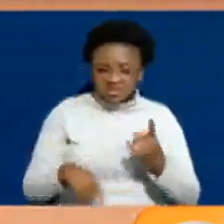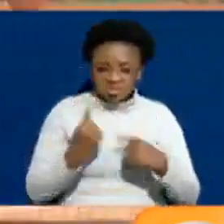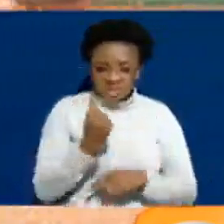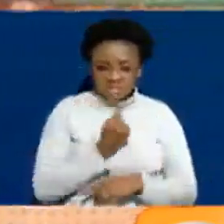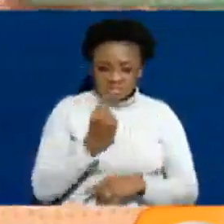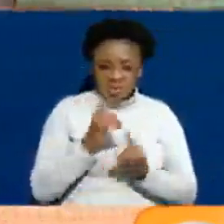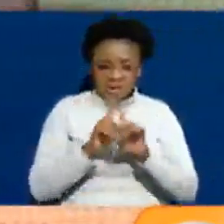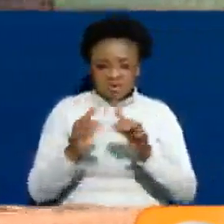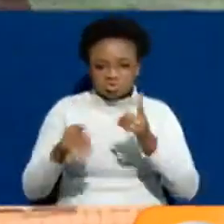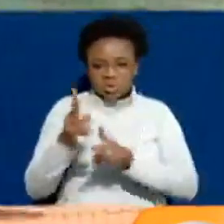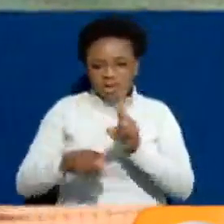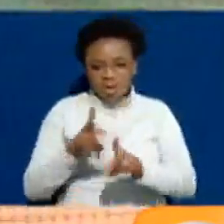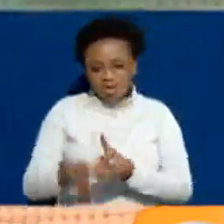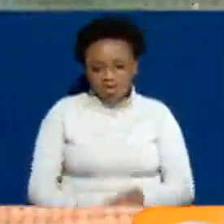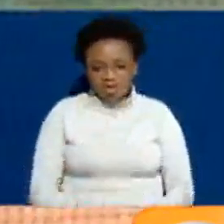event.